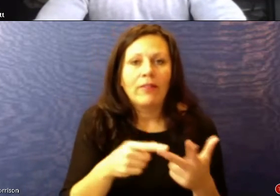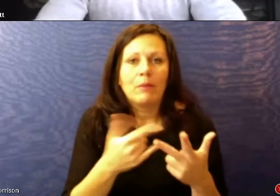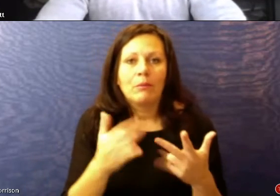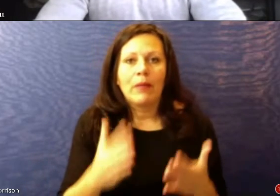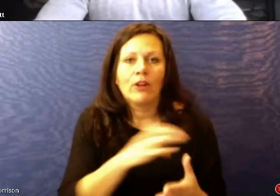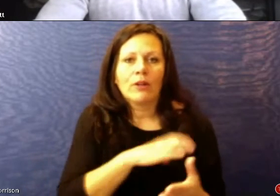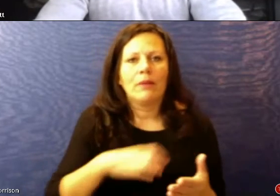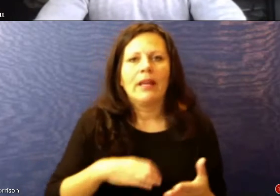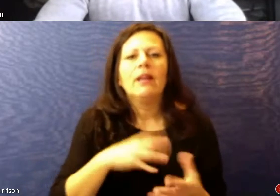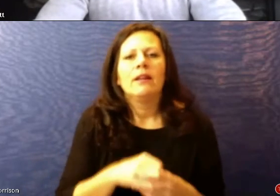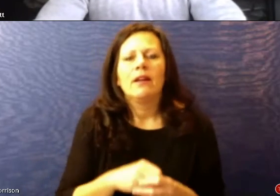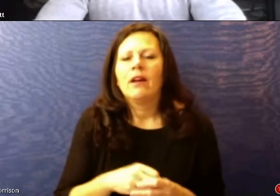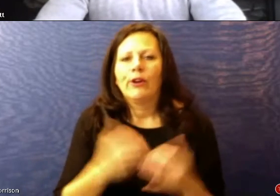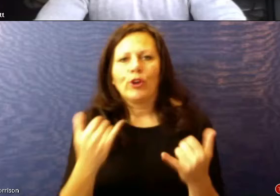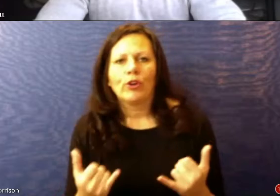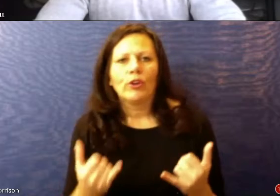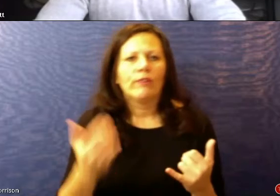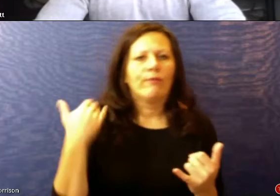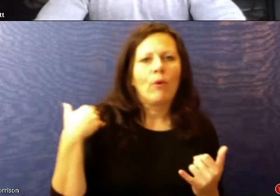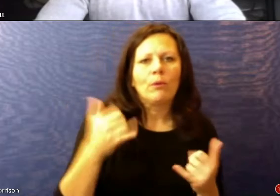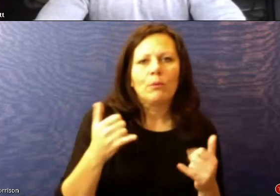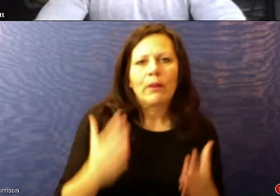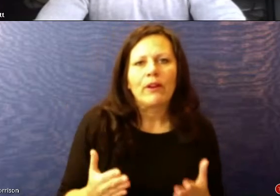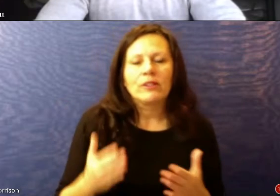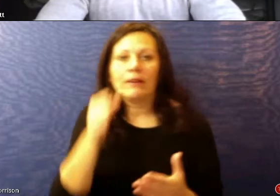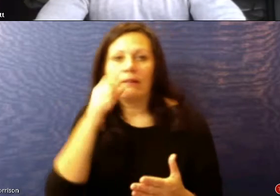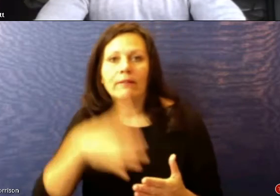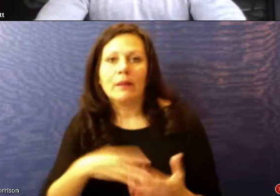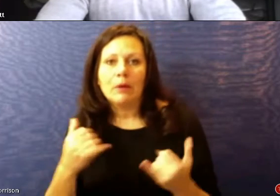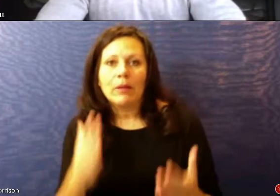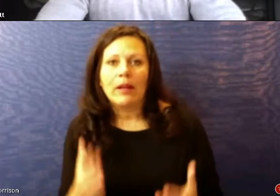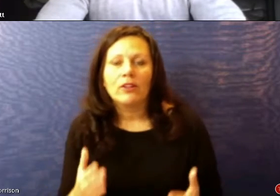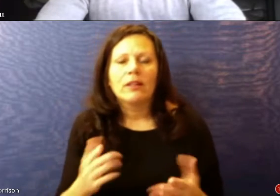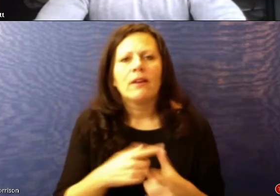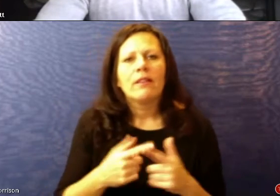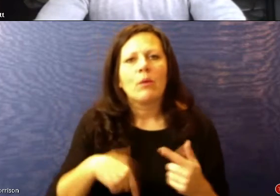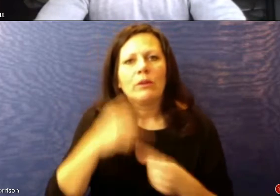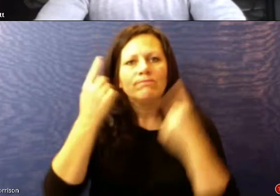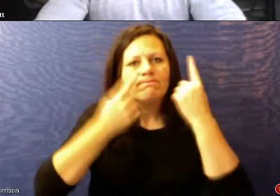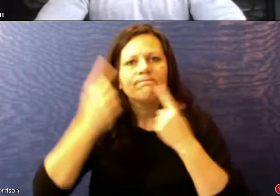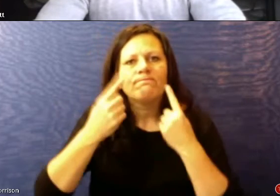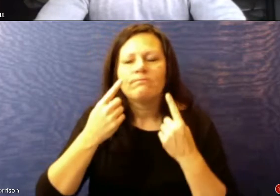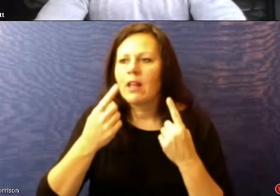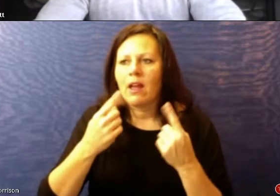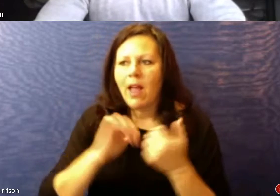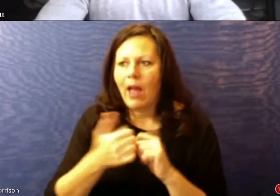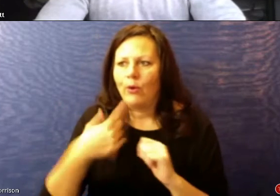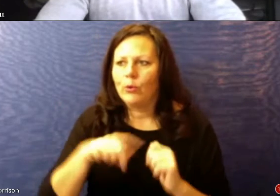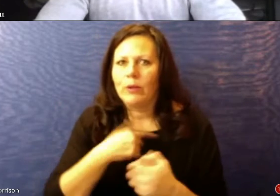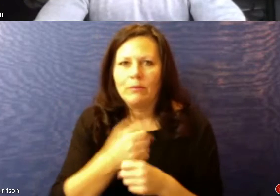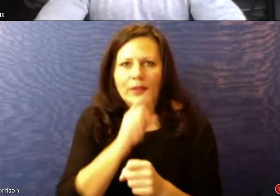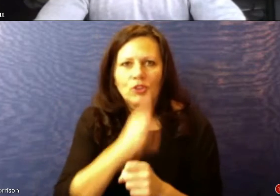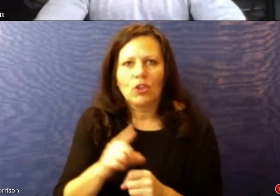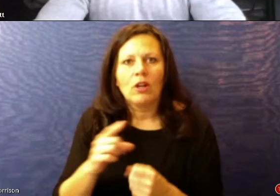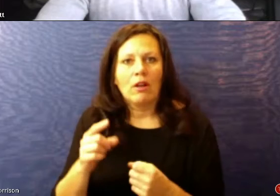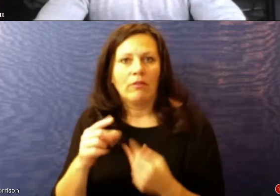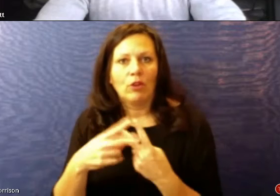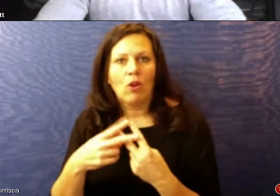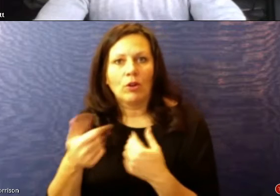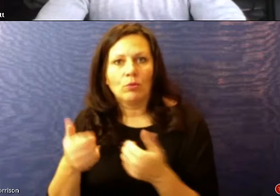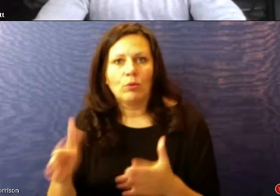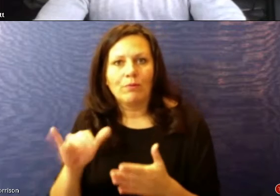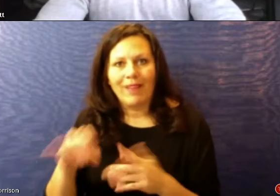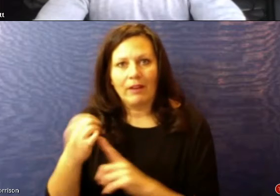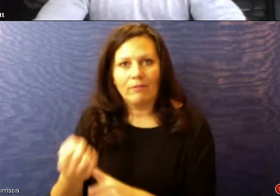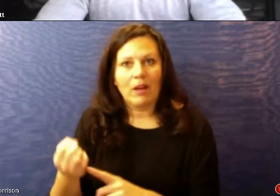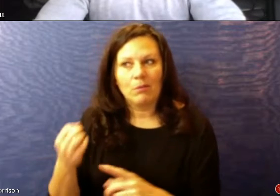former players, female players, and just looking across the spectrum at how we can make sure the locker room environment is one that's welcoming